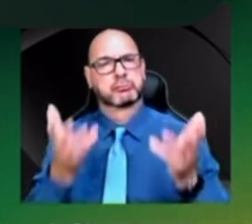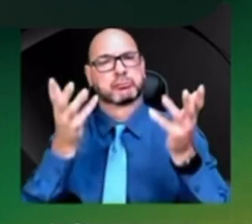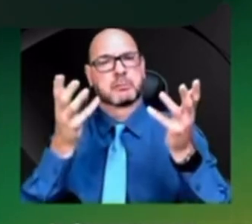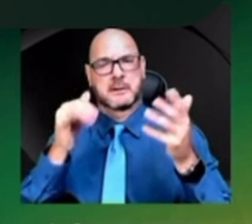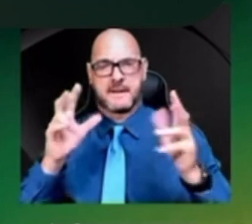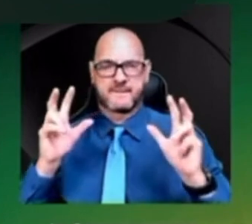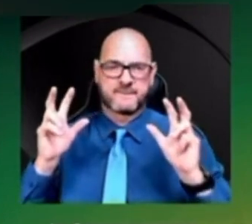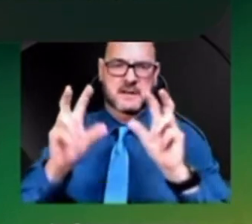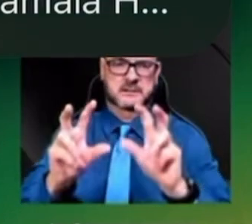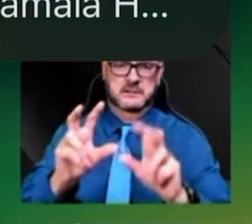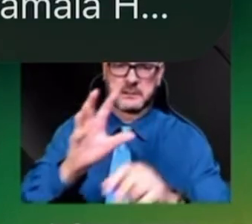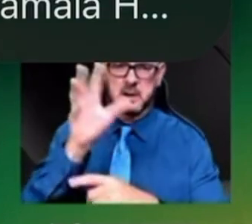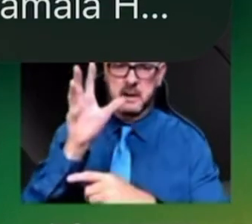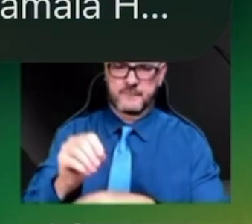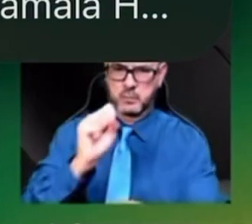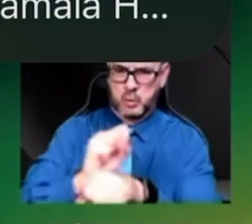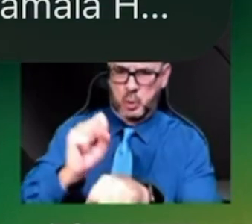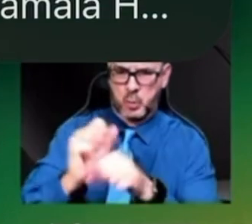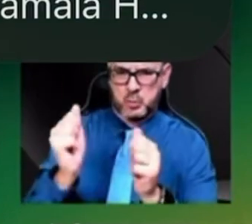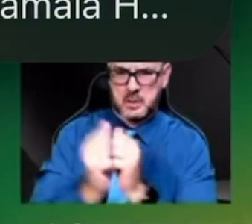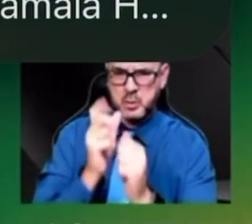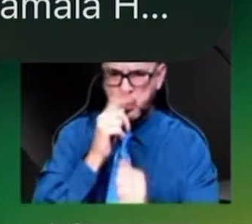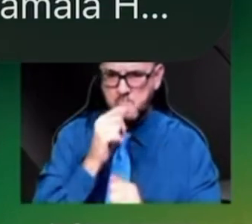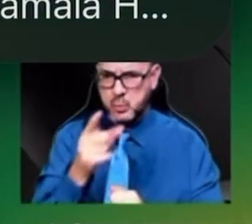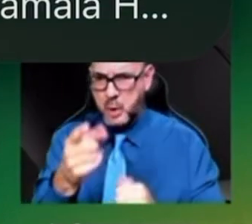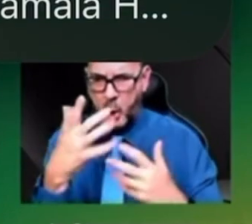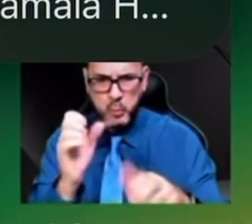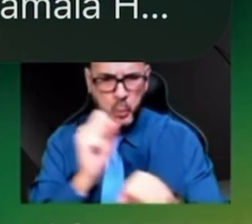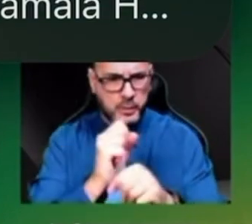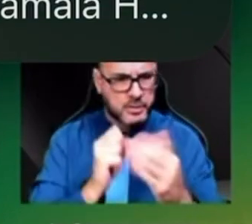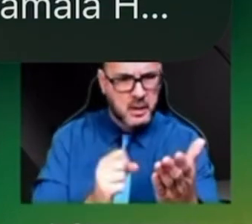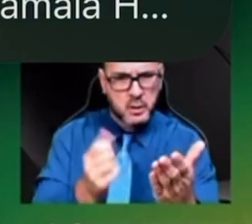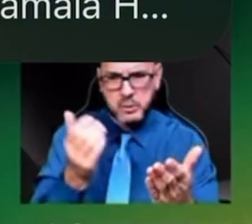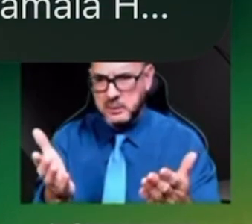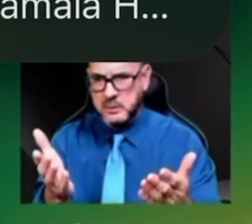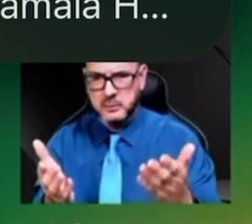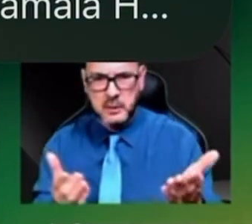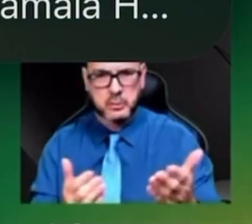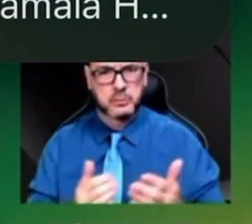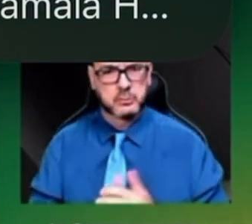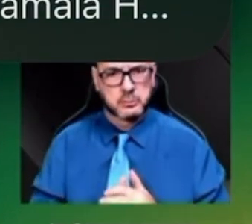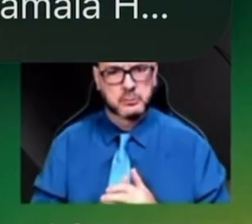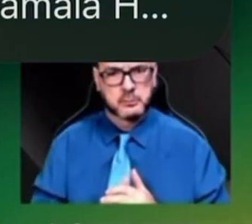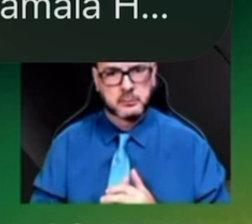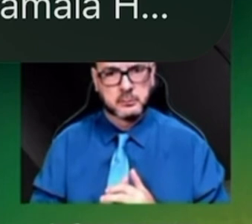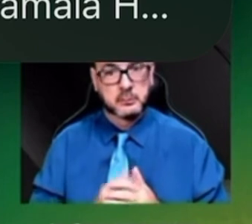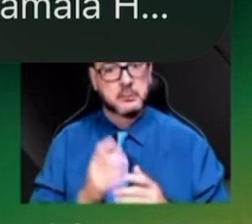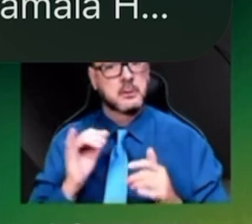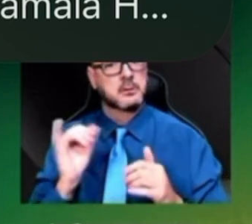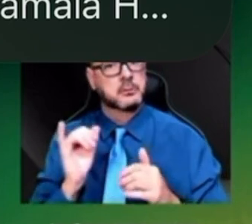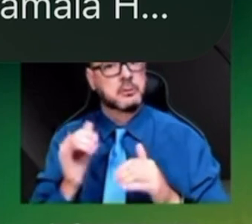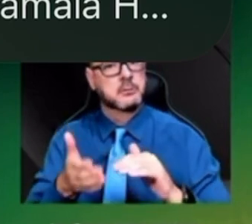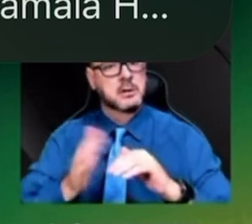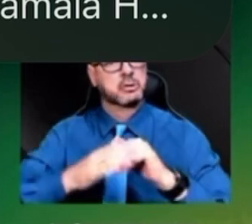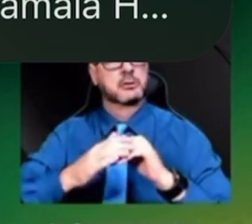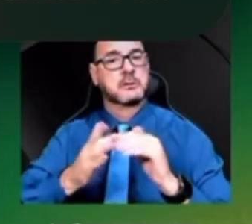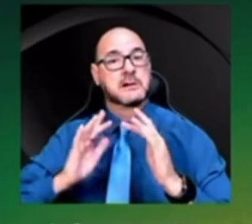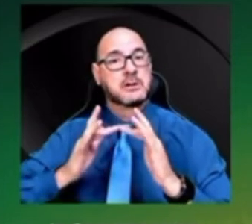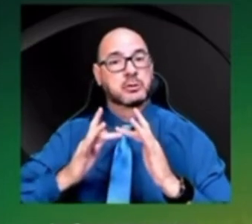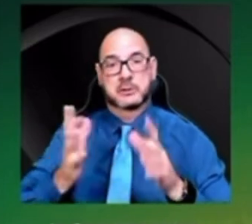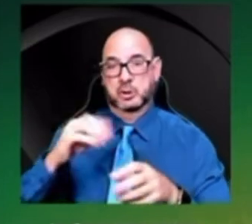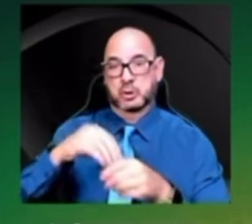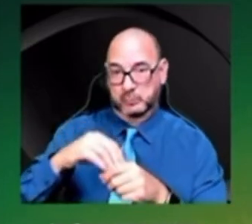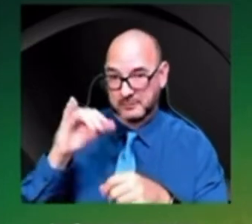who are already doing the work on the continent, to increase digital inclusion. I highlighted in